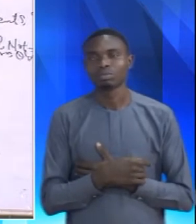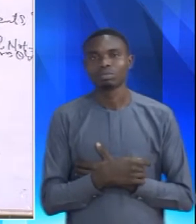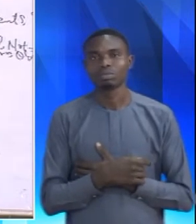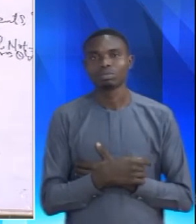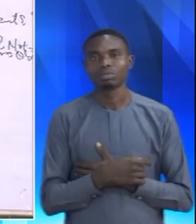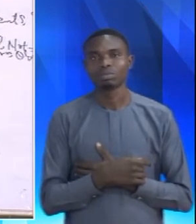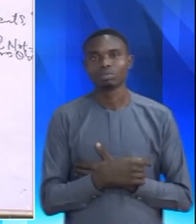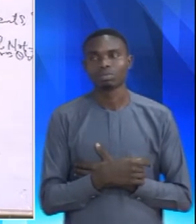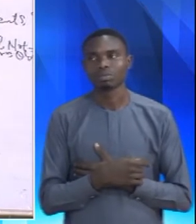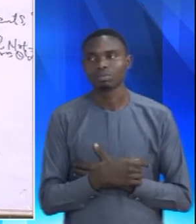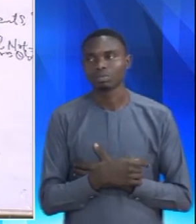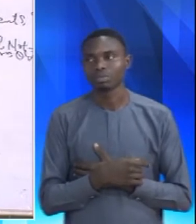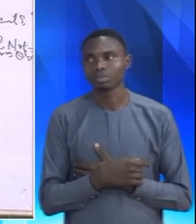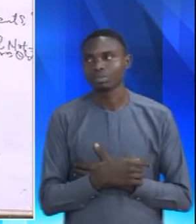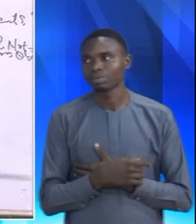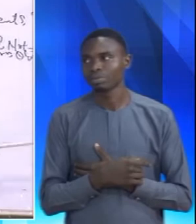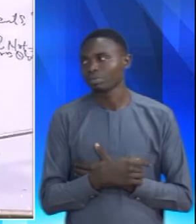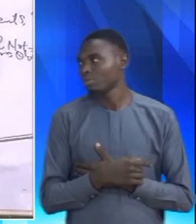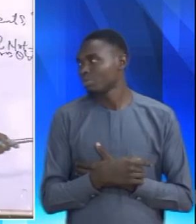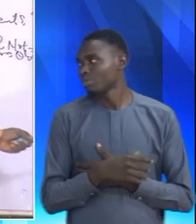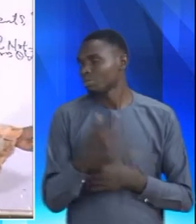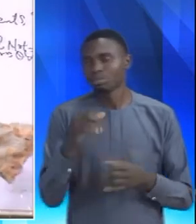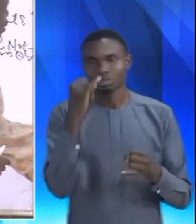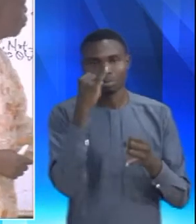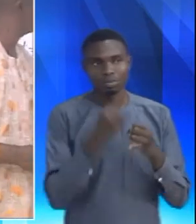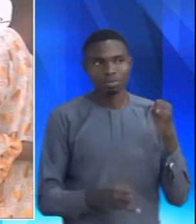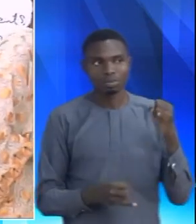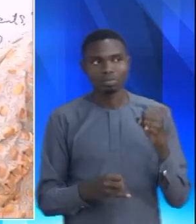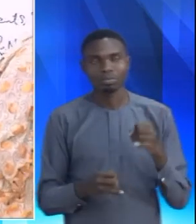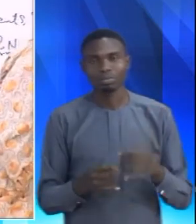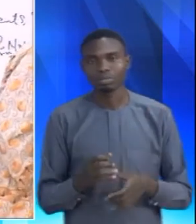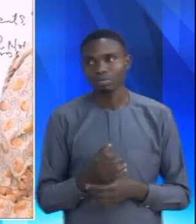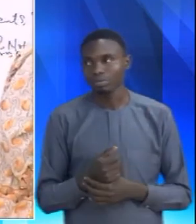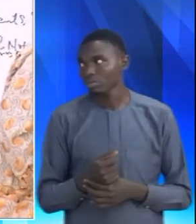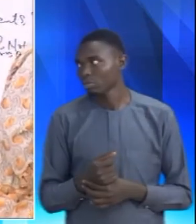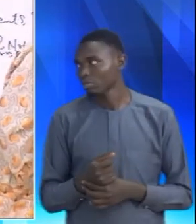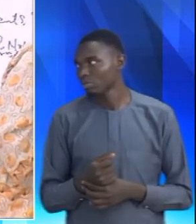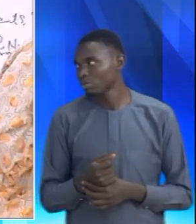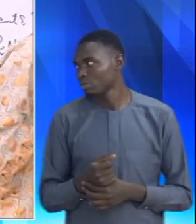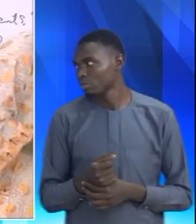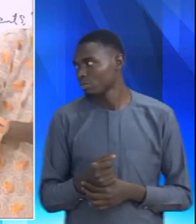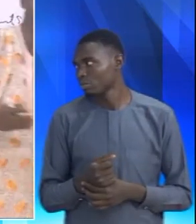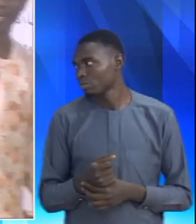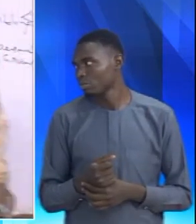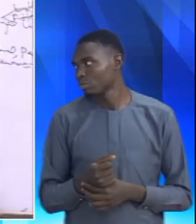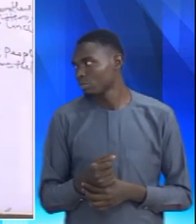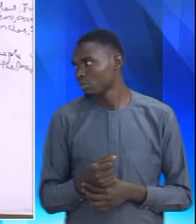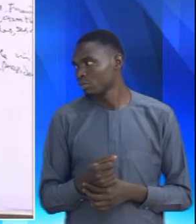convincing conclusion. The last item on both sides, both formal and informal letter